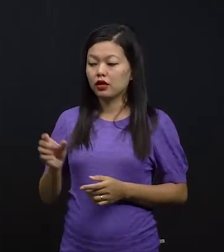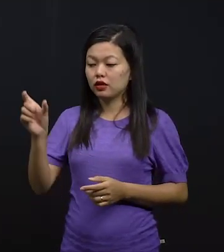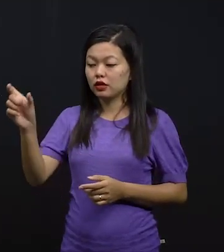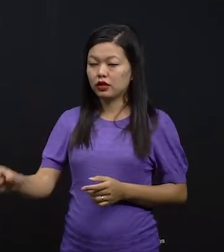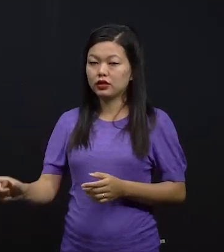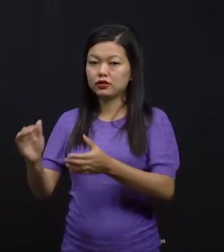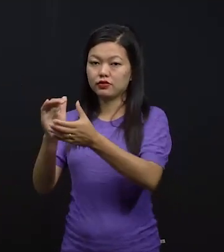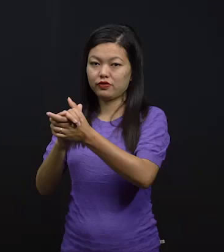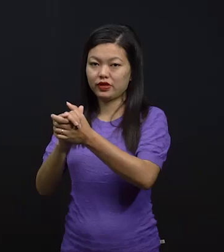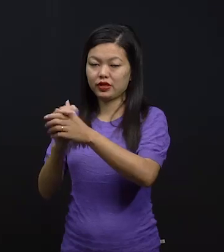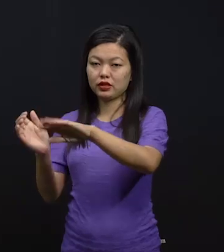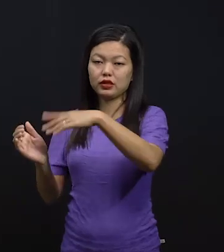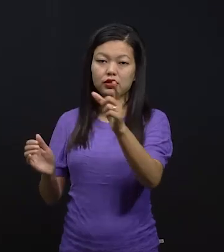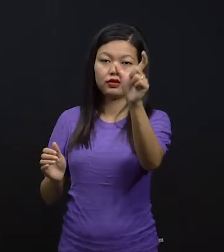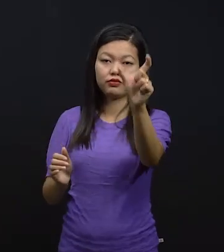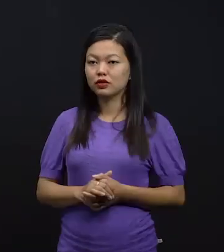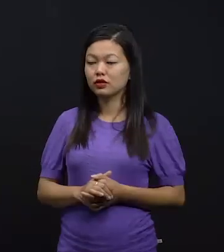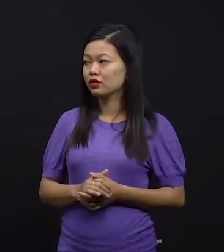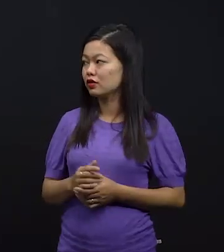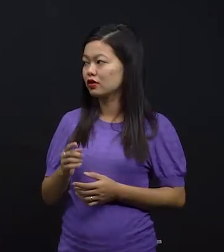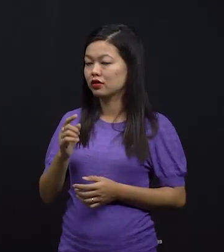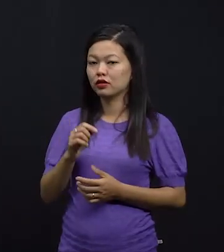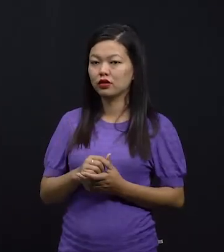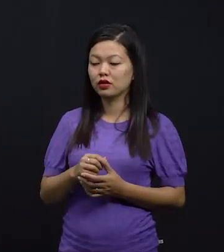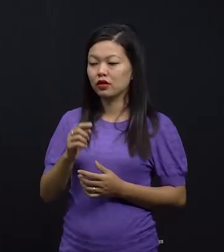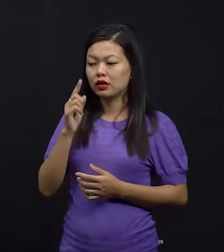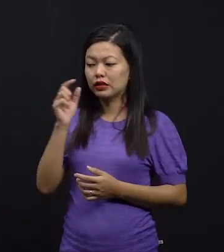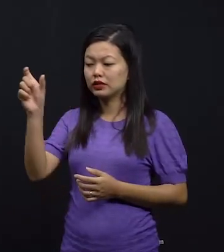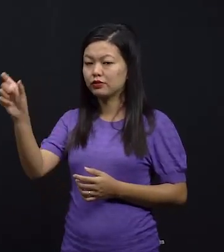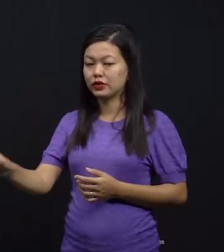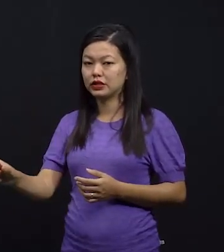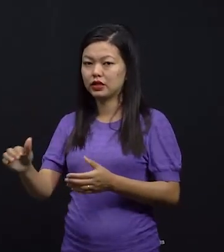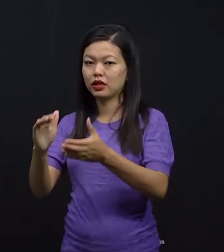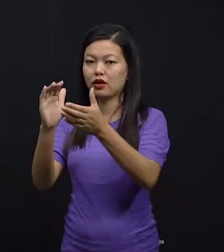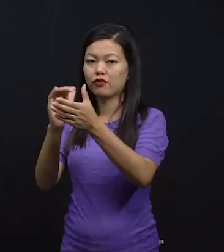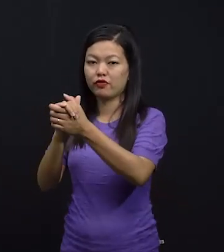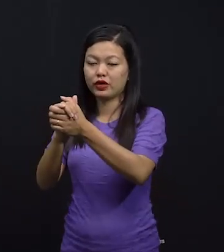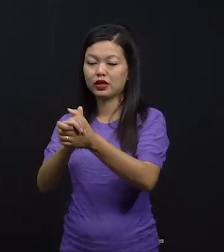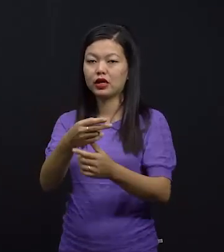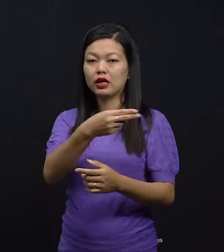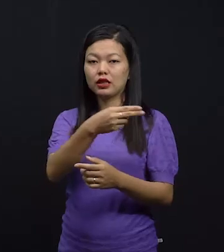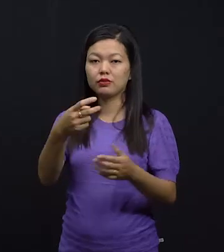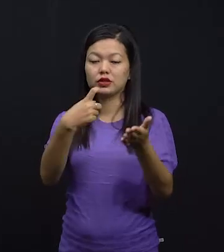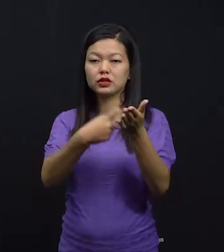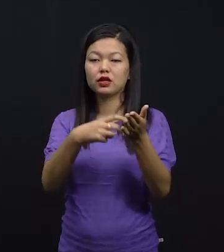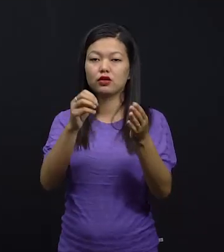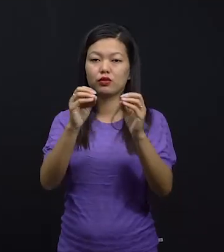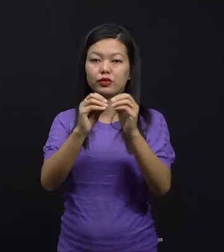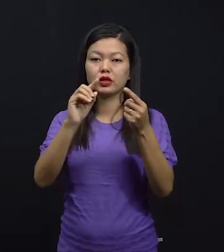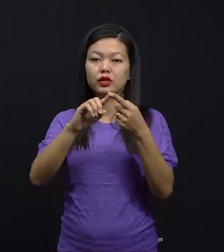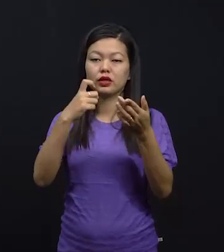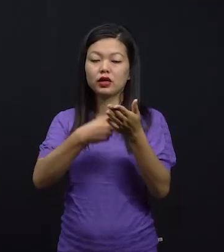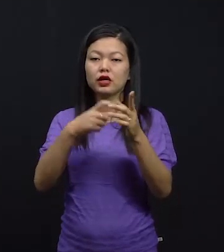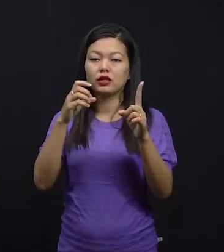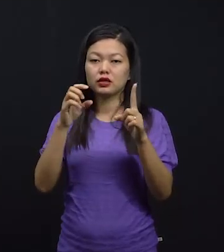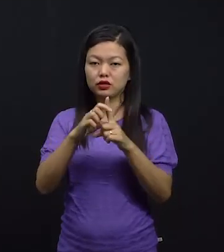his poems after his death. Remember, none of the works of Gerard Manley Hopkins were published during